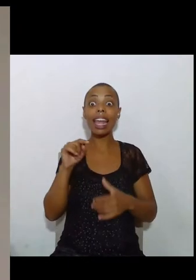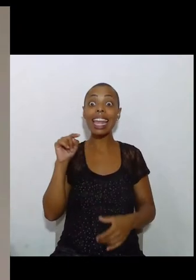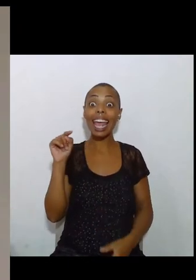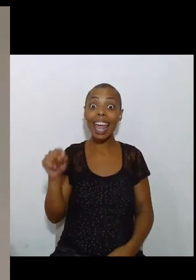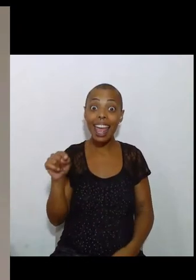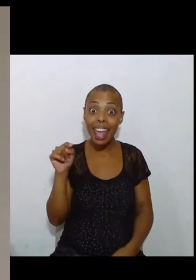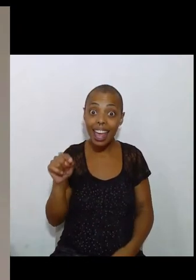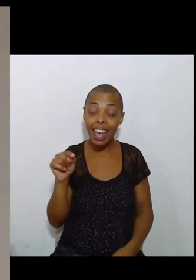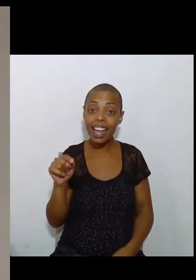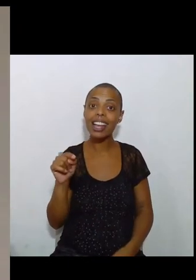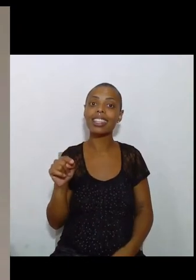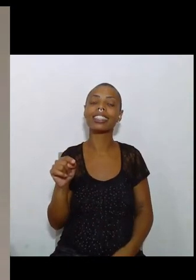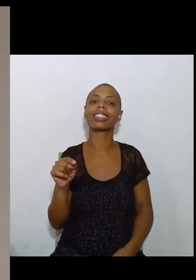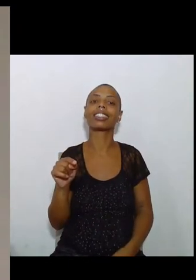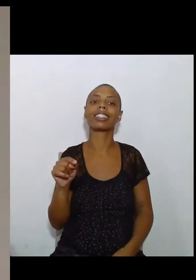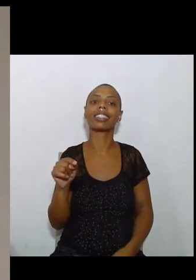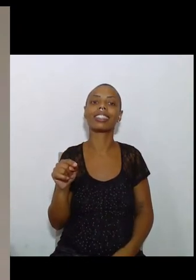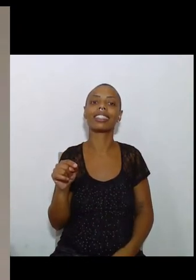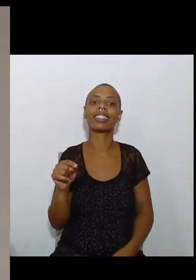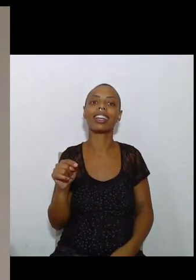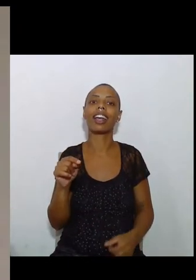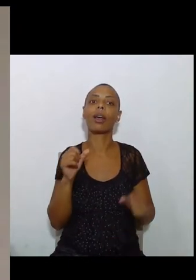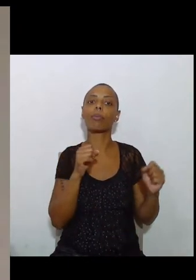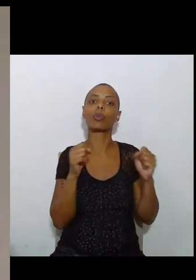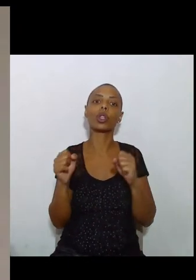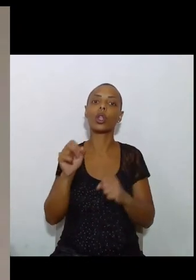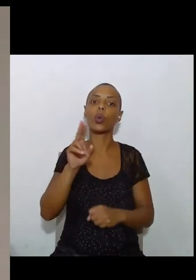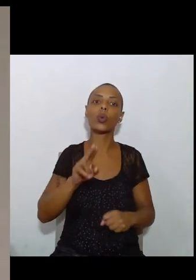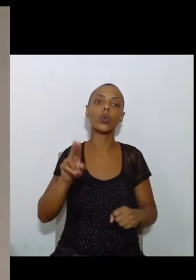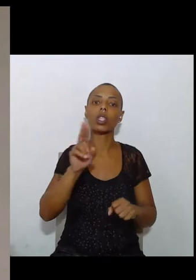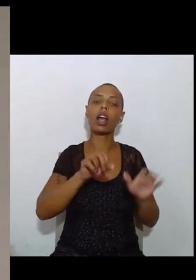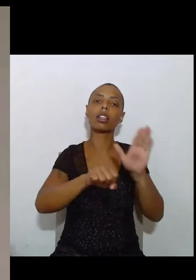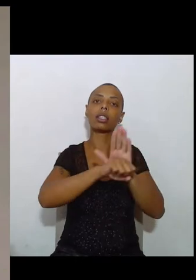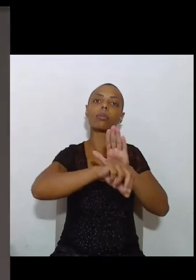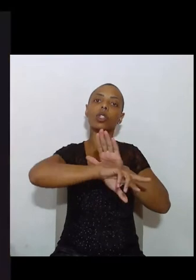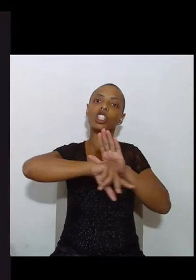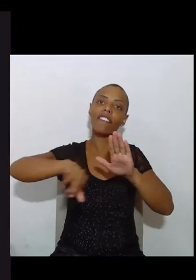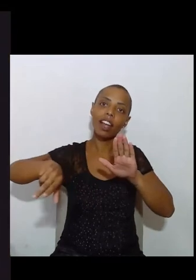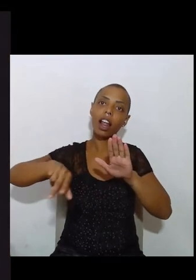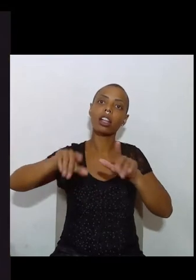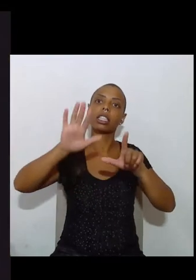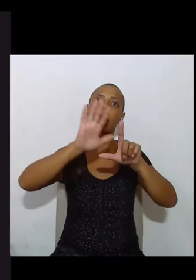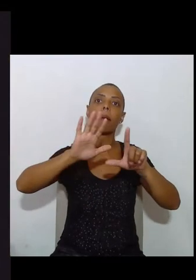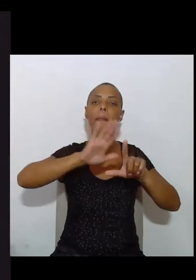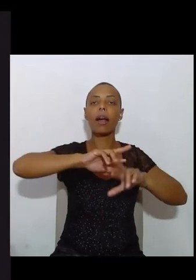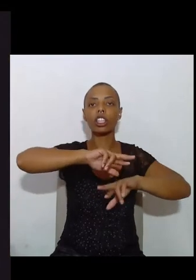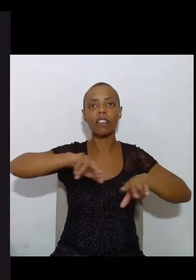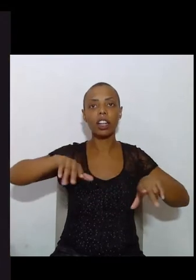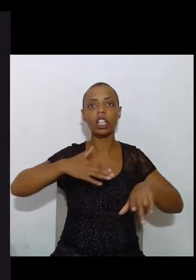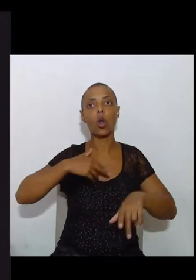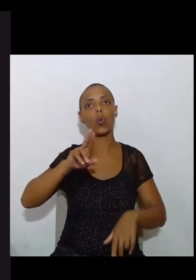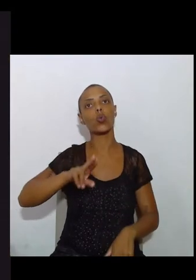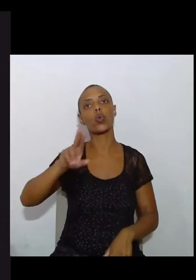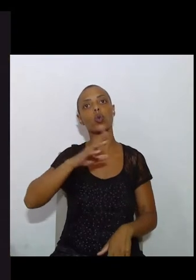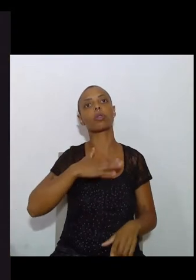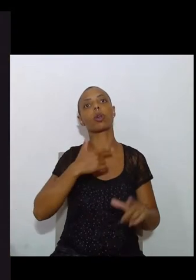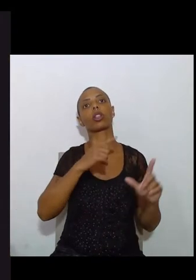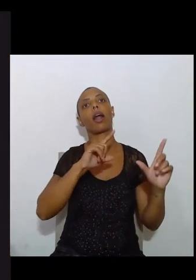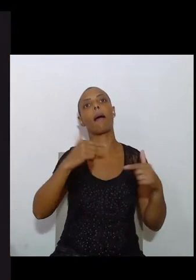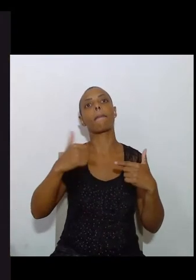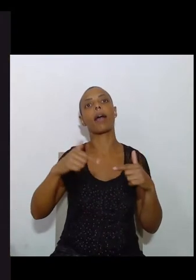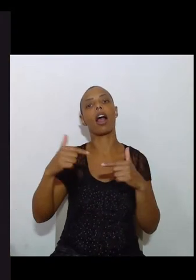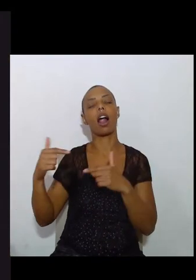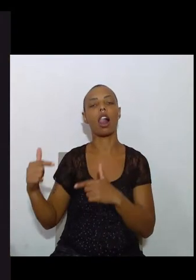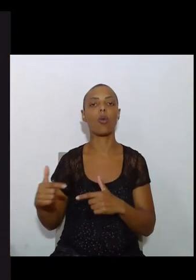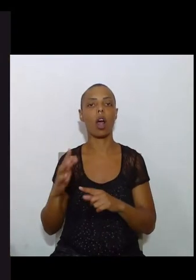the best way to do that it is a privilege to be able to use the different symbols and images